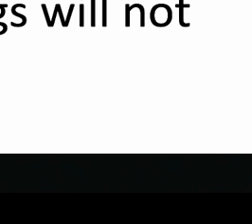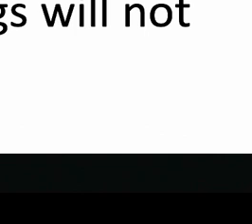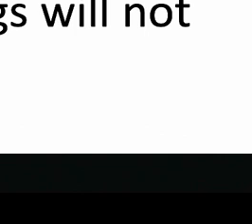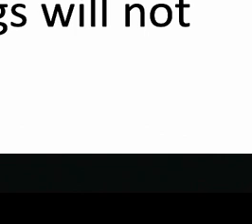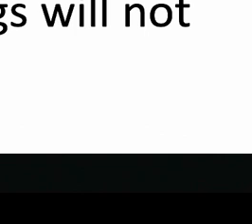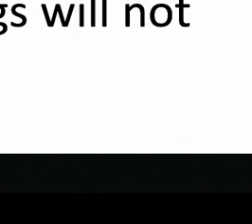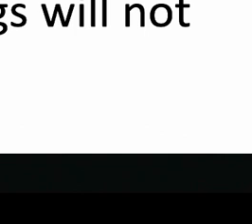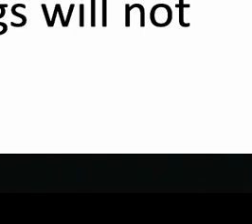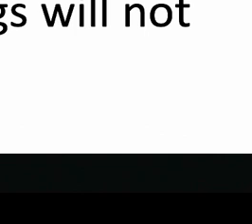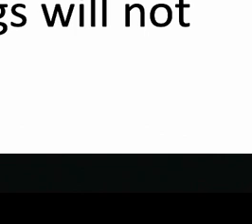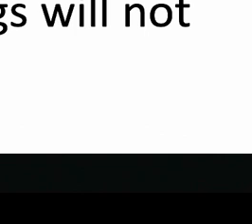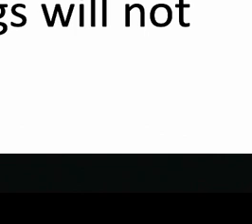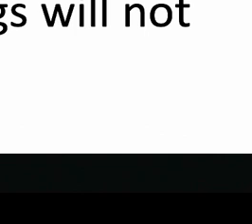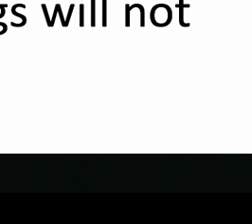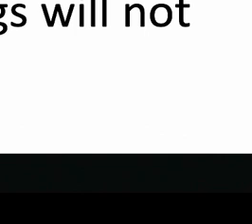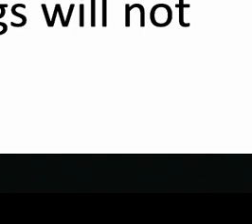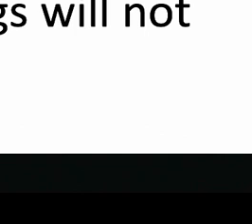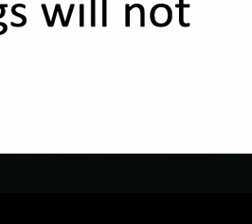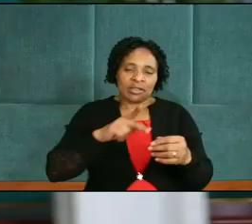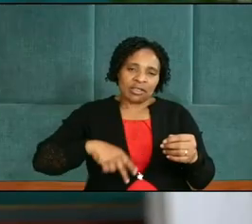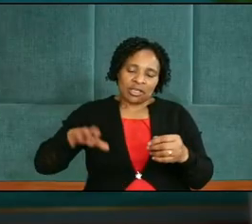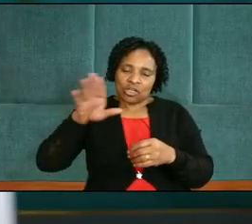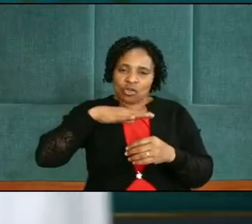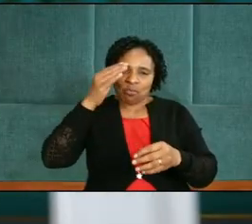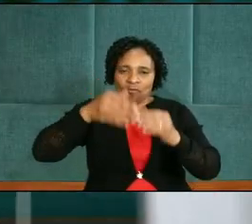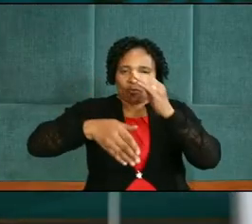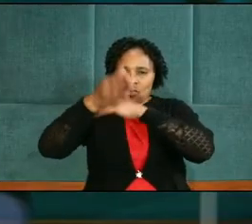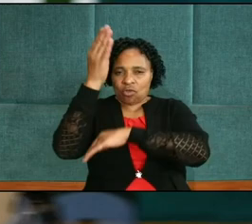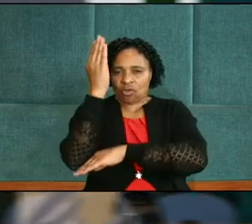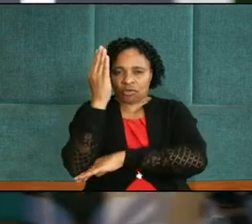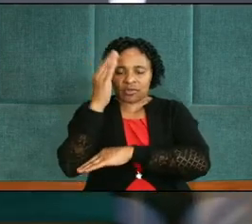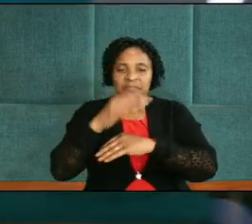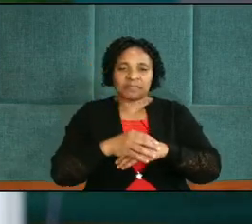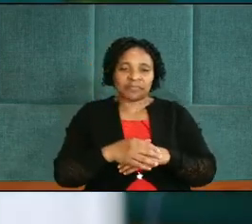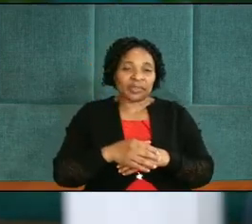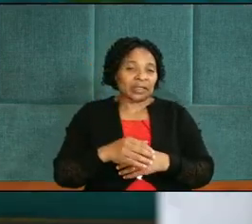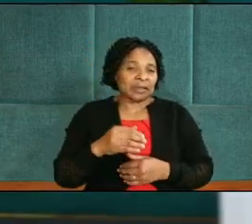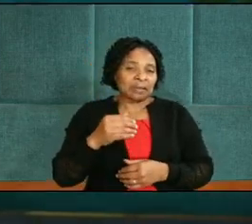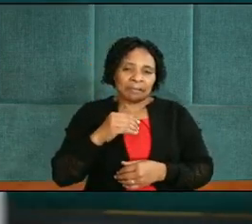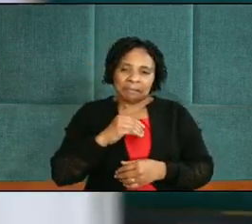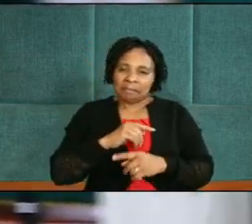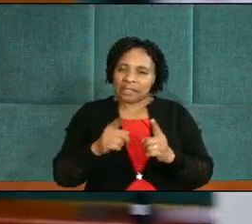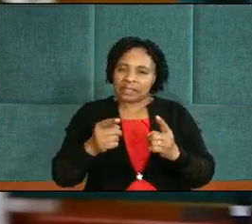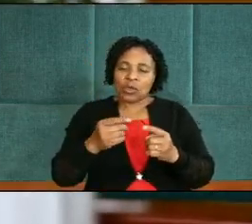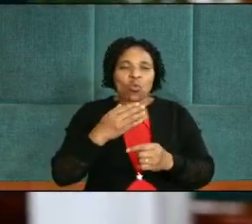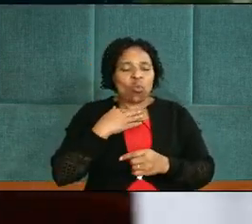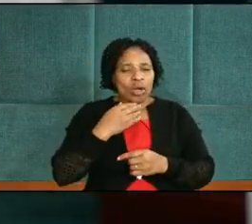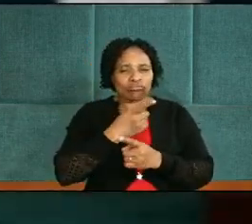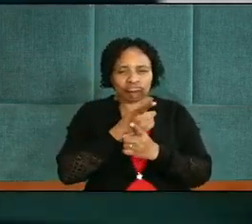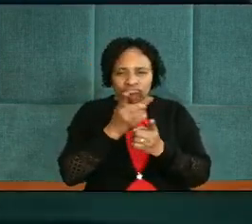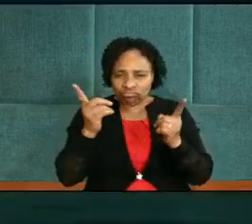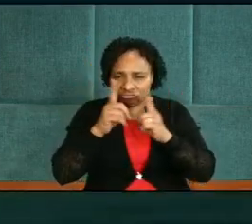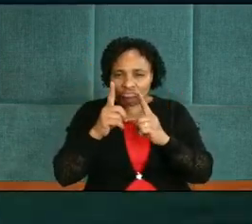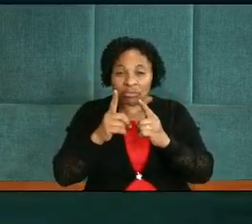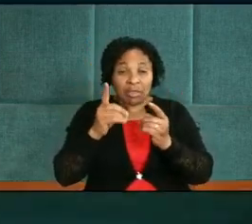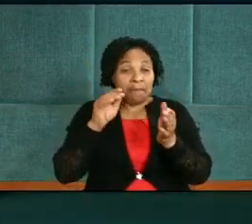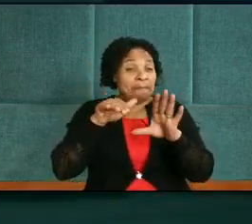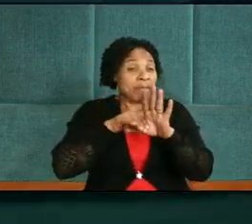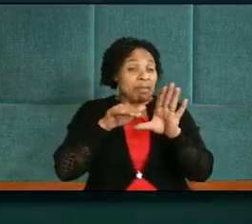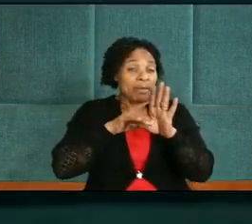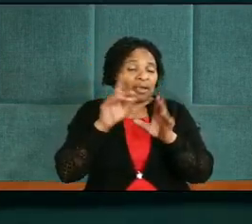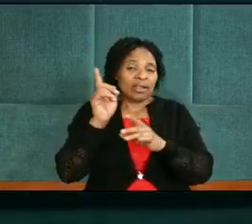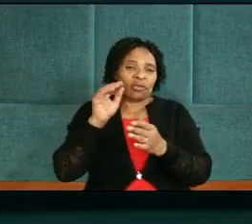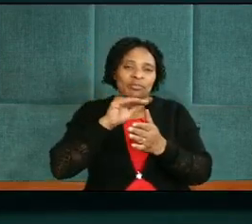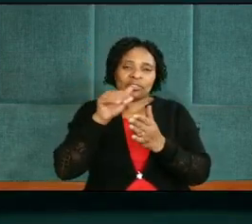inherit the kingdom of God. I want every member of Nairobi Central to be able